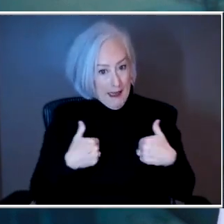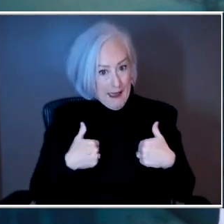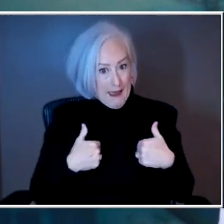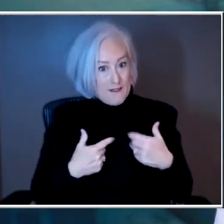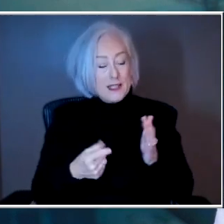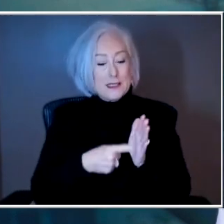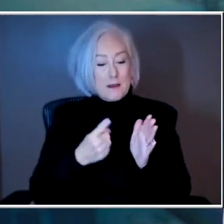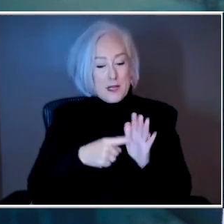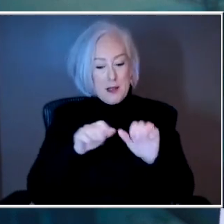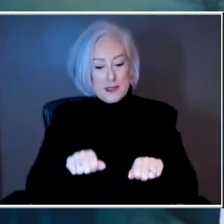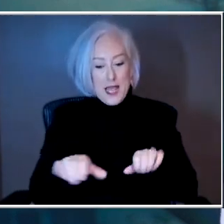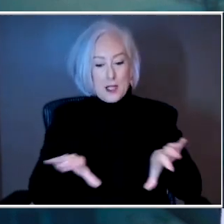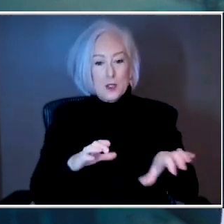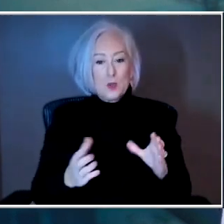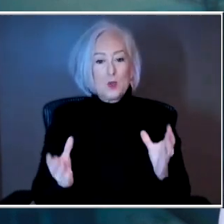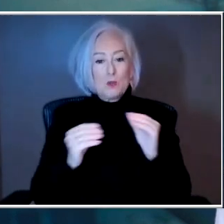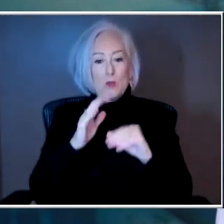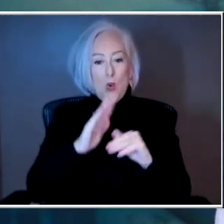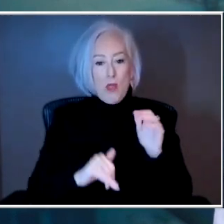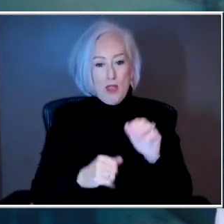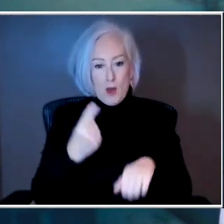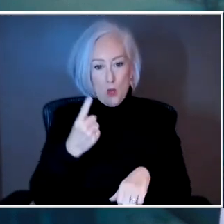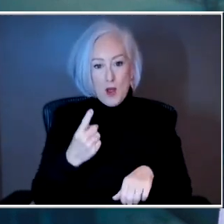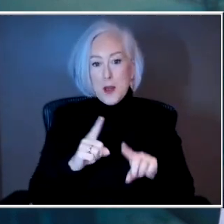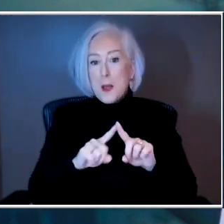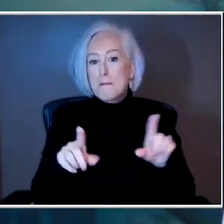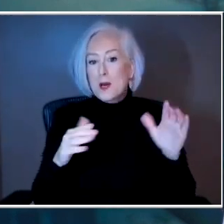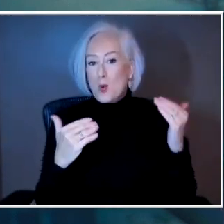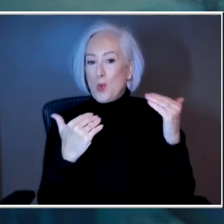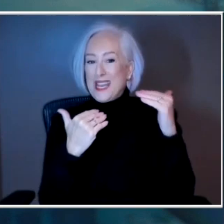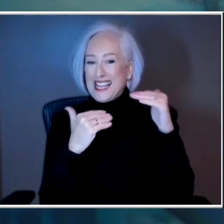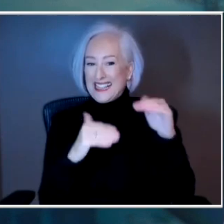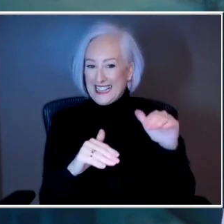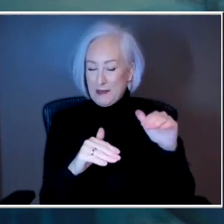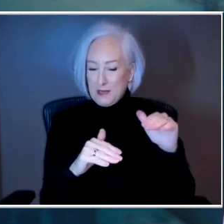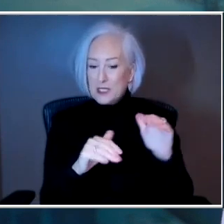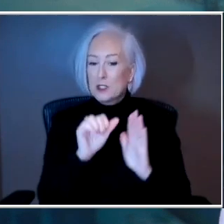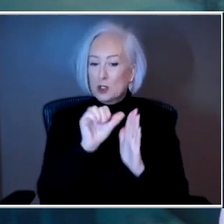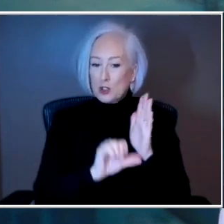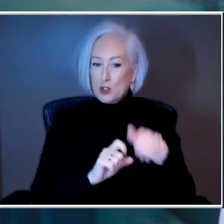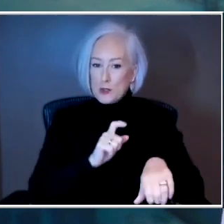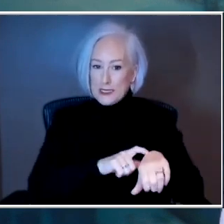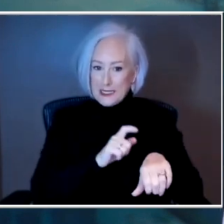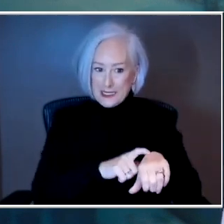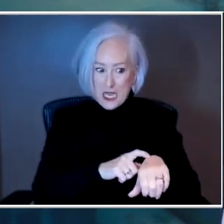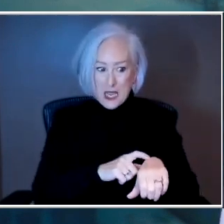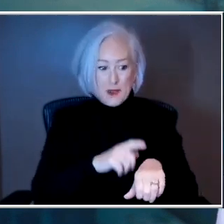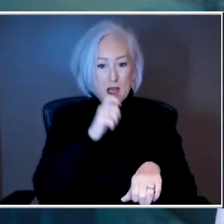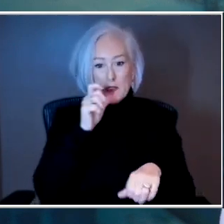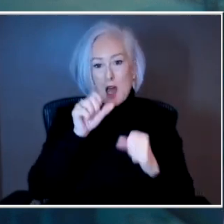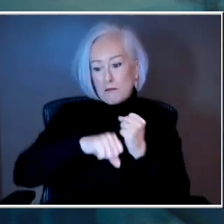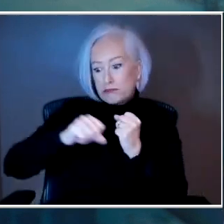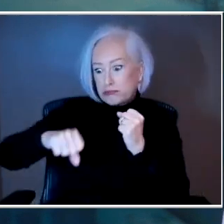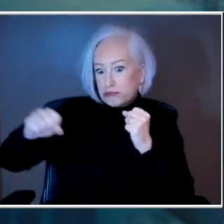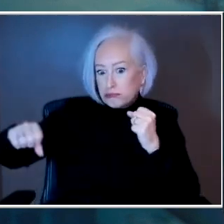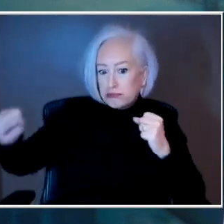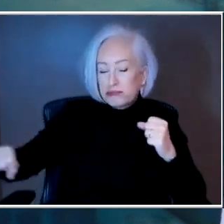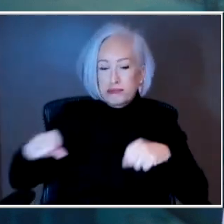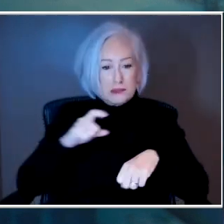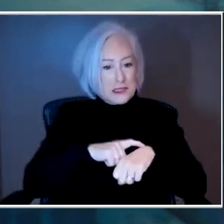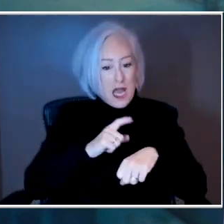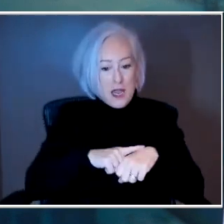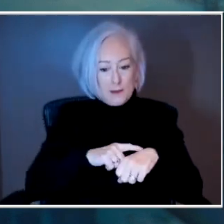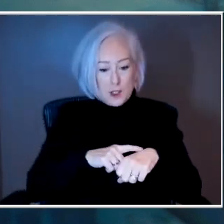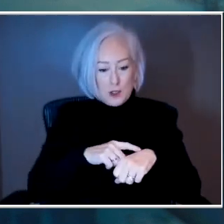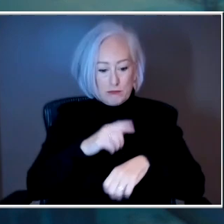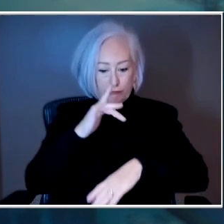together. We tend to limit the length of surgery, so they're not these marathon sessions that have been published in the TV before, but we tend to group